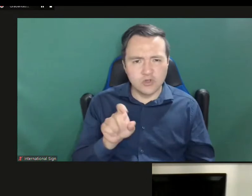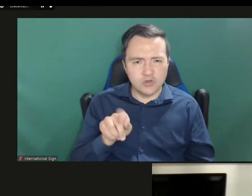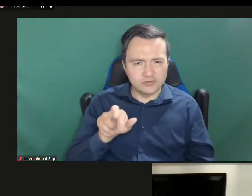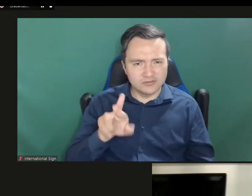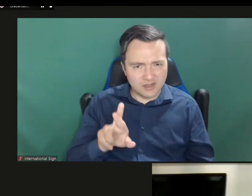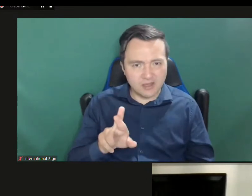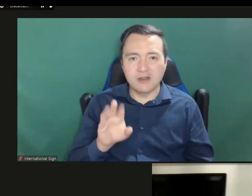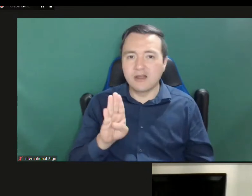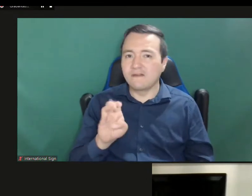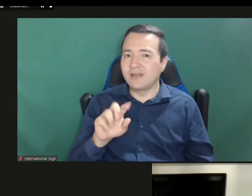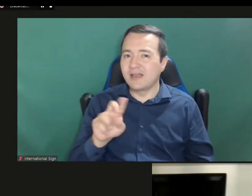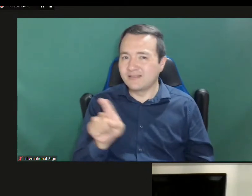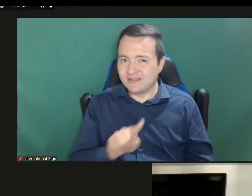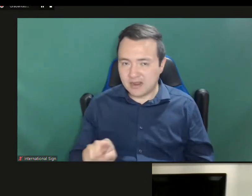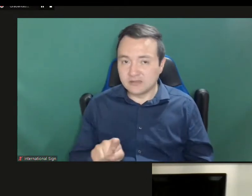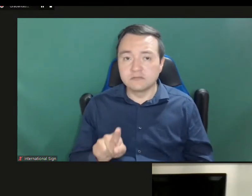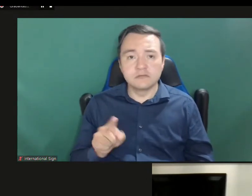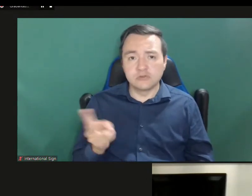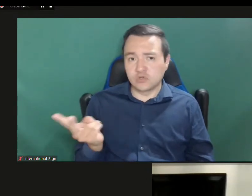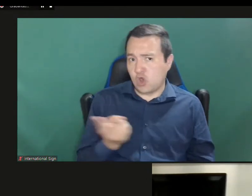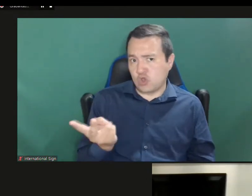So, Oscar and Beatriz,